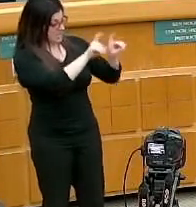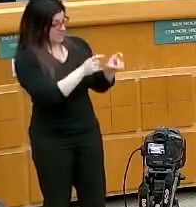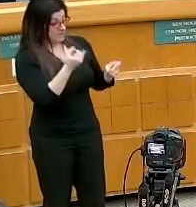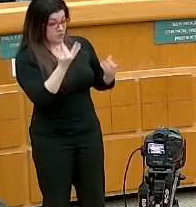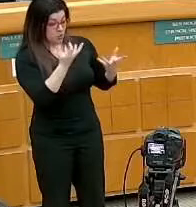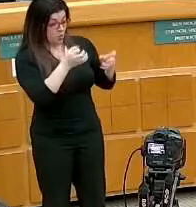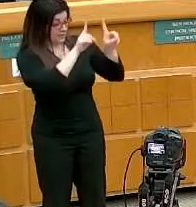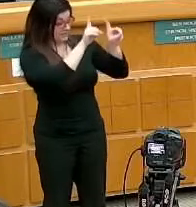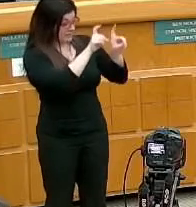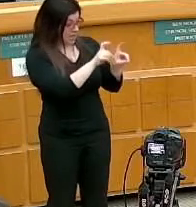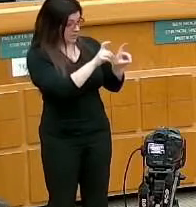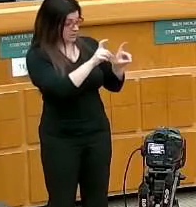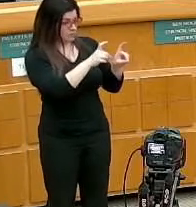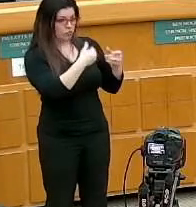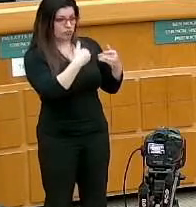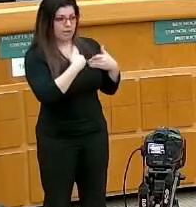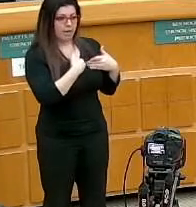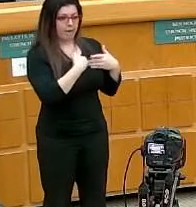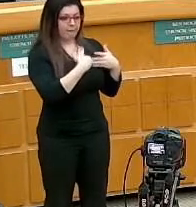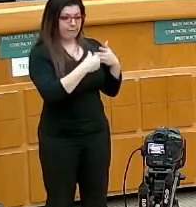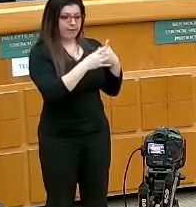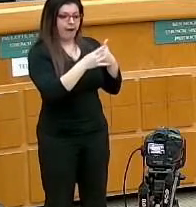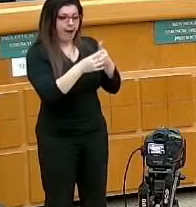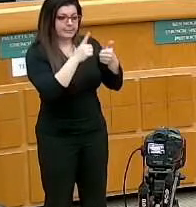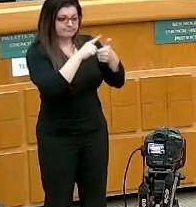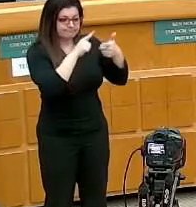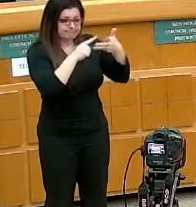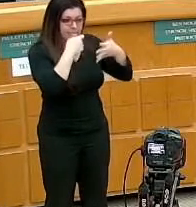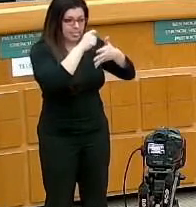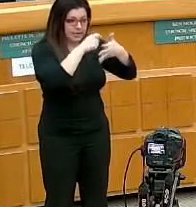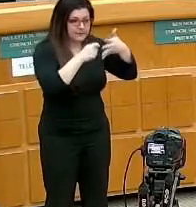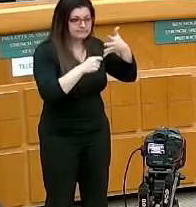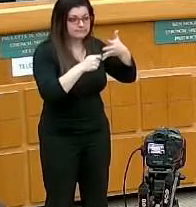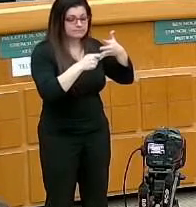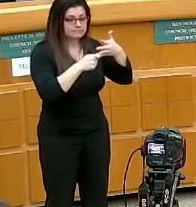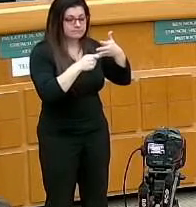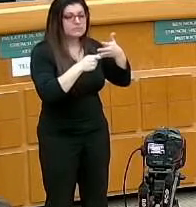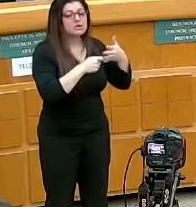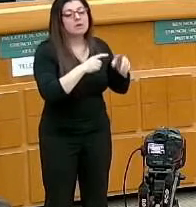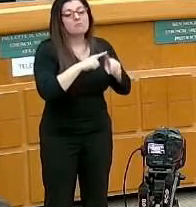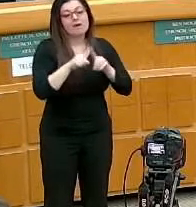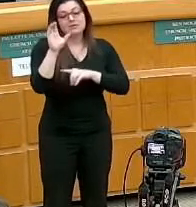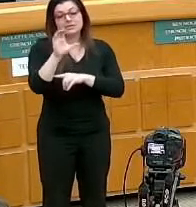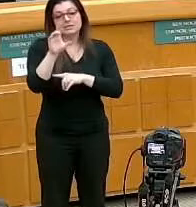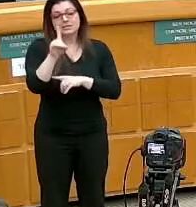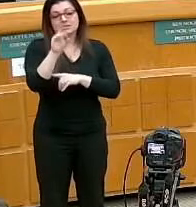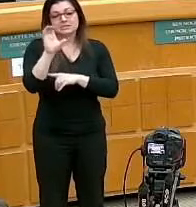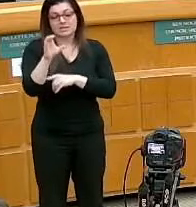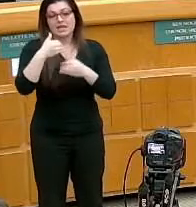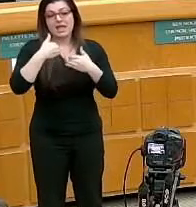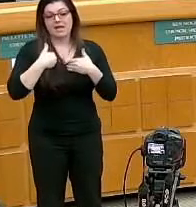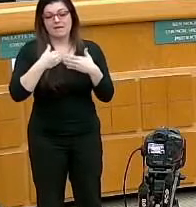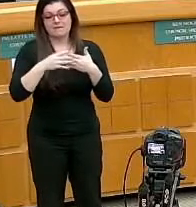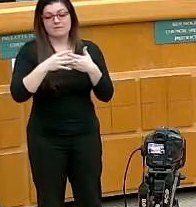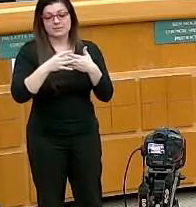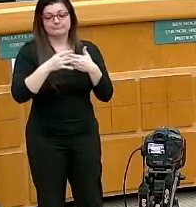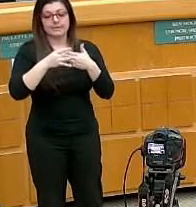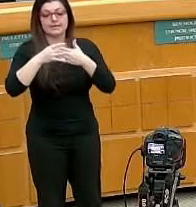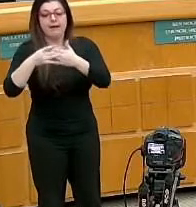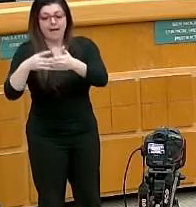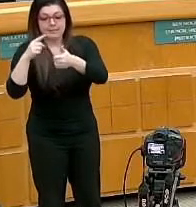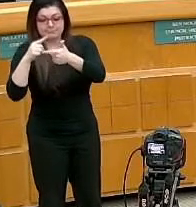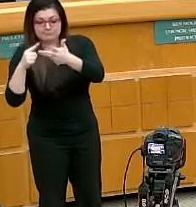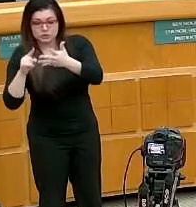has given guidance for COVID-19 that it can be adapted for state and local health